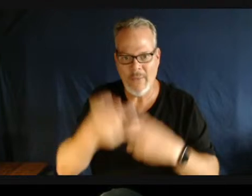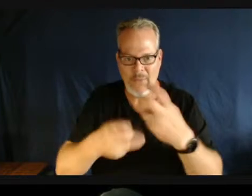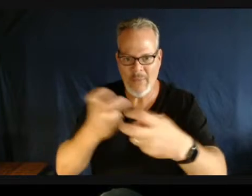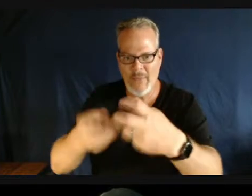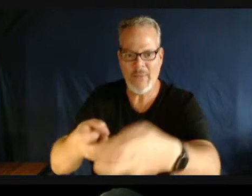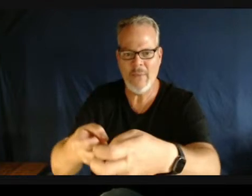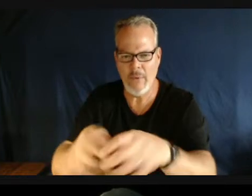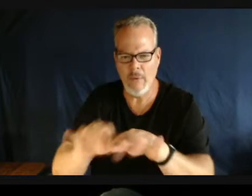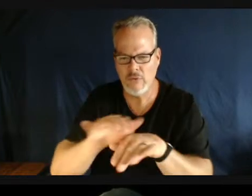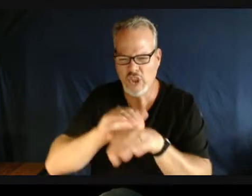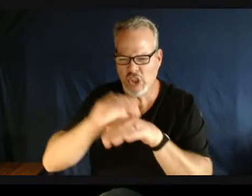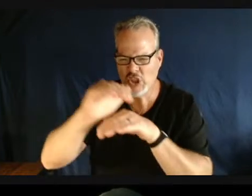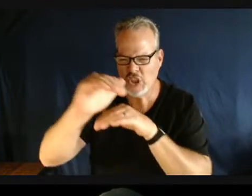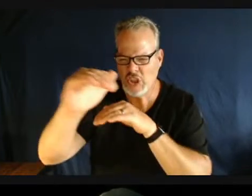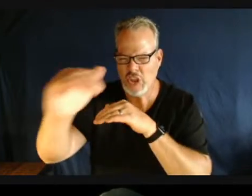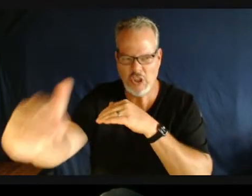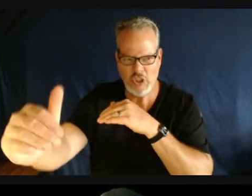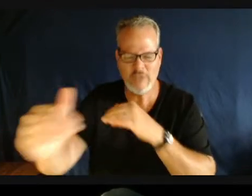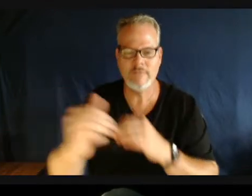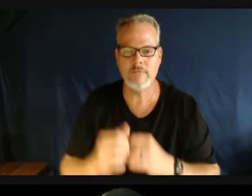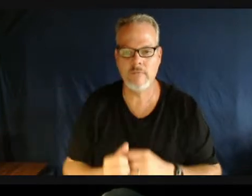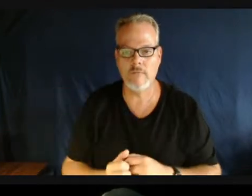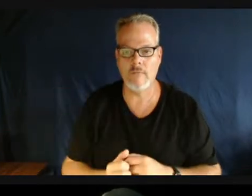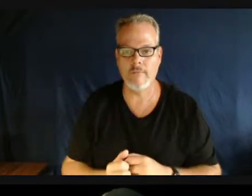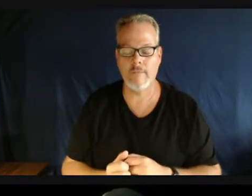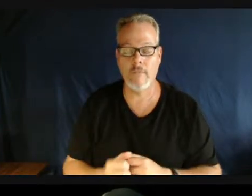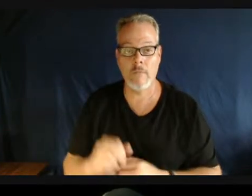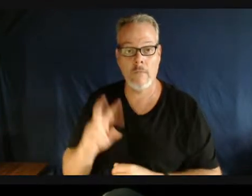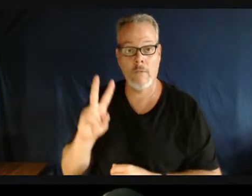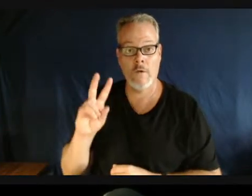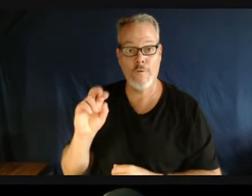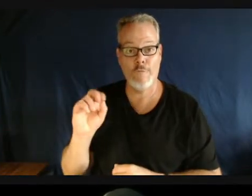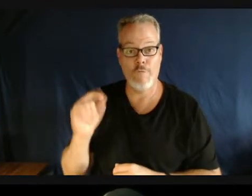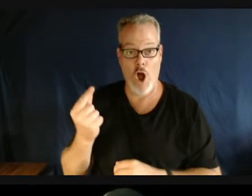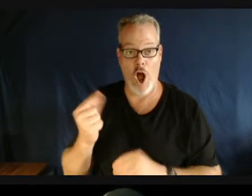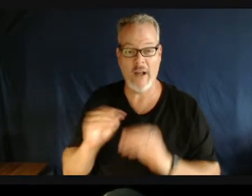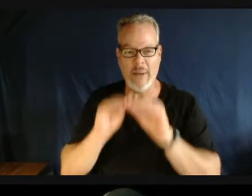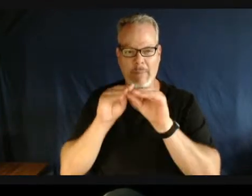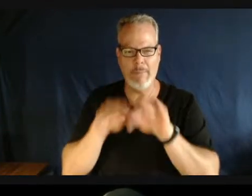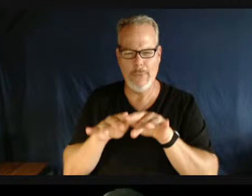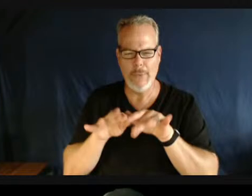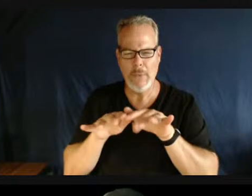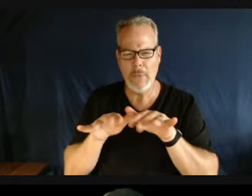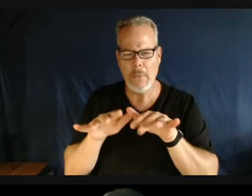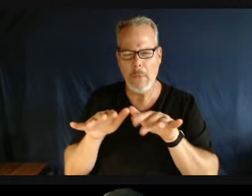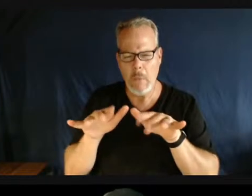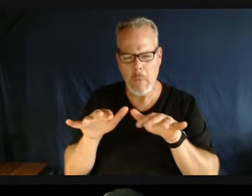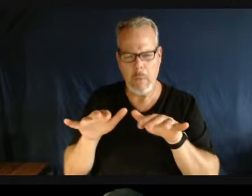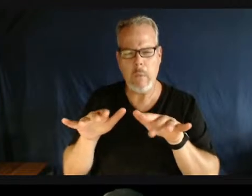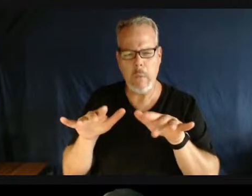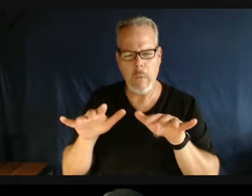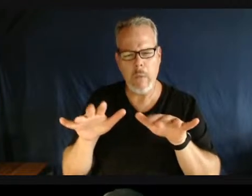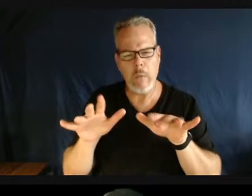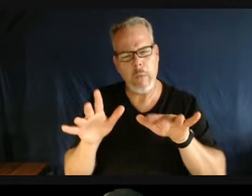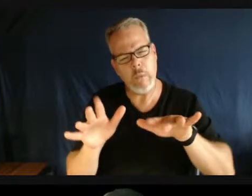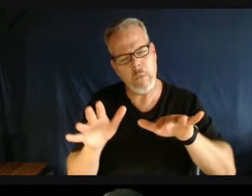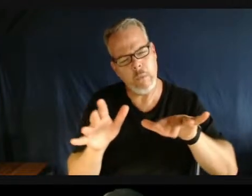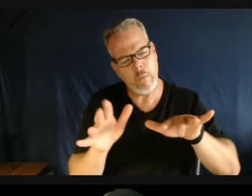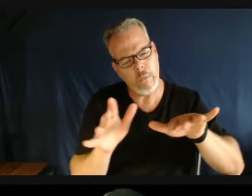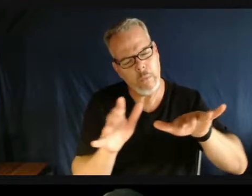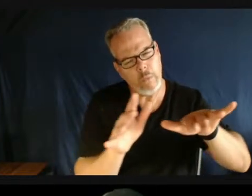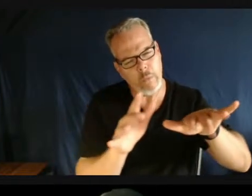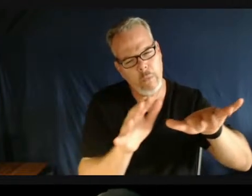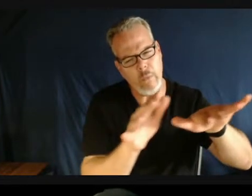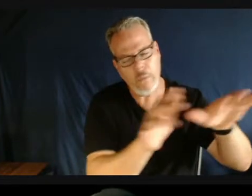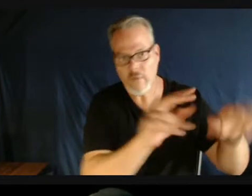there. Quite a lot of VOG was released. Here is the first day with low-level activity blowing through the saddle to the northwest part of the